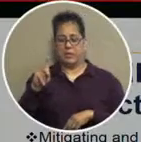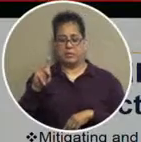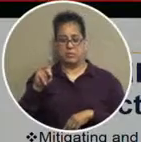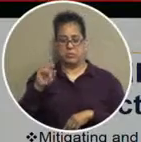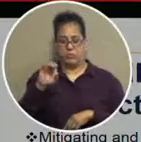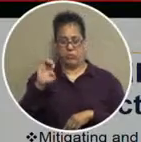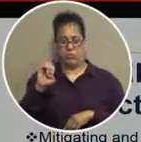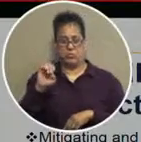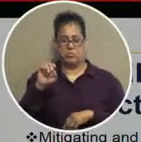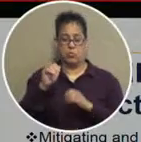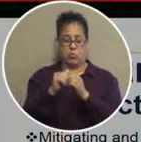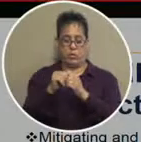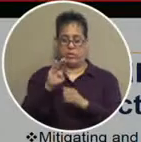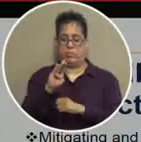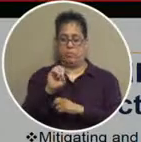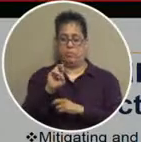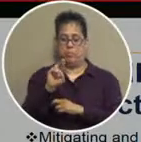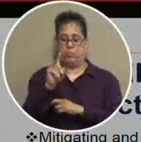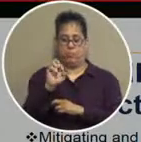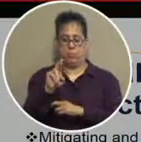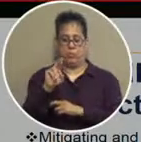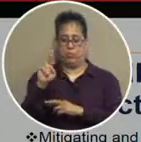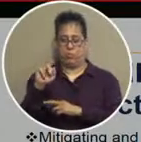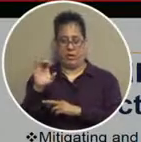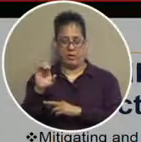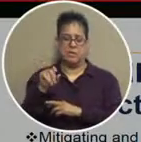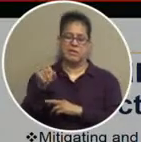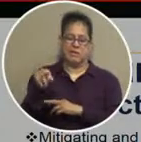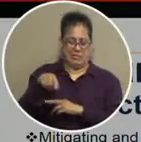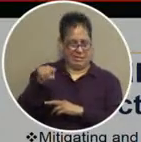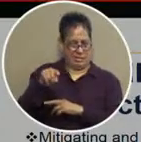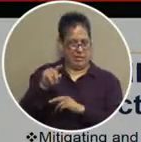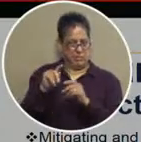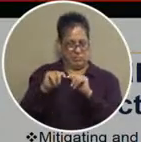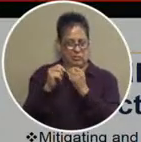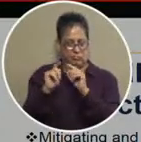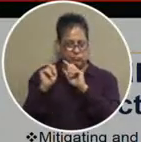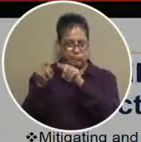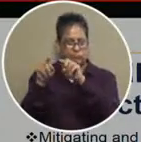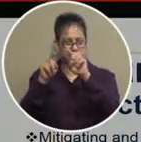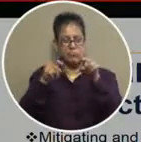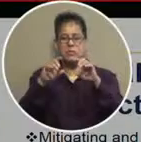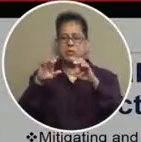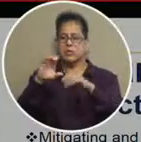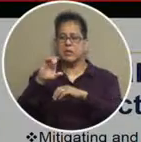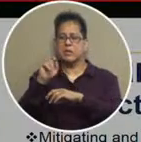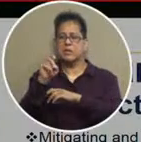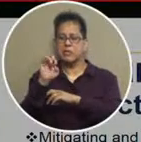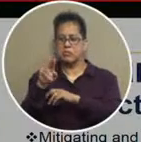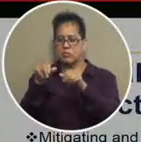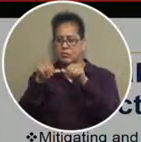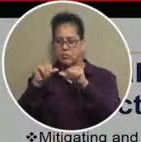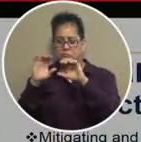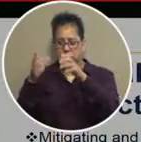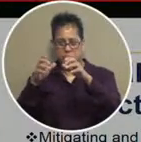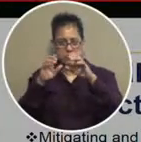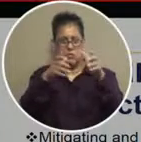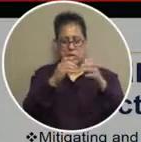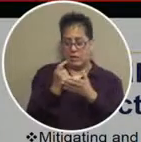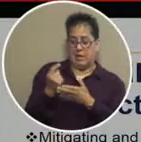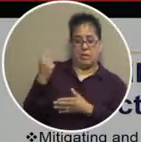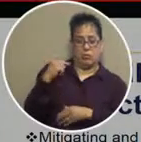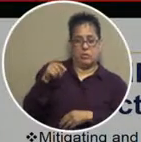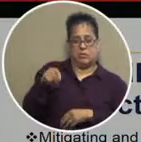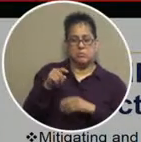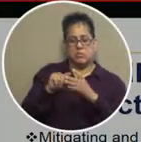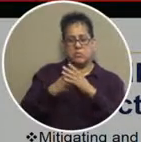RAC, and they're going out to hotspots or potential clusters you may have. And so last week they started